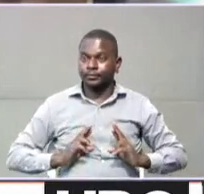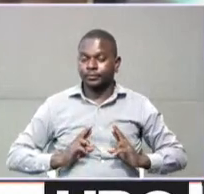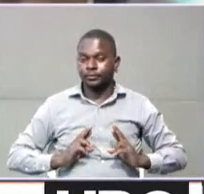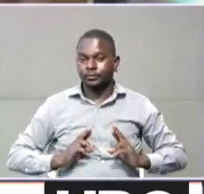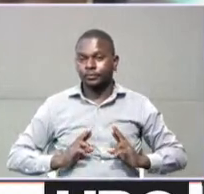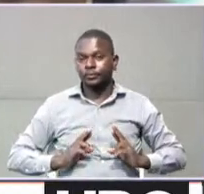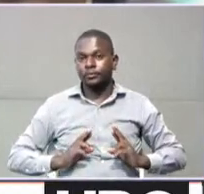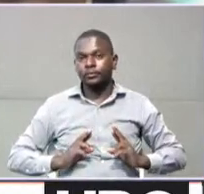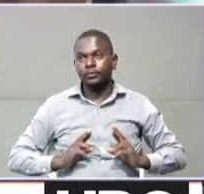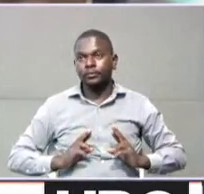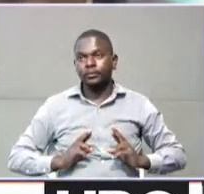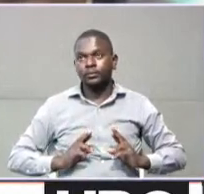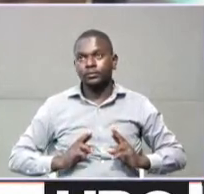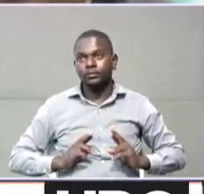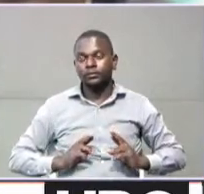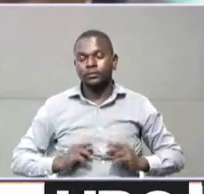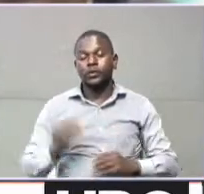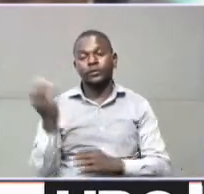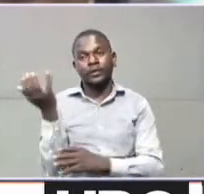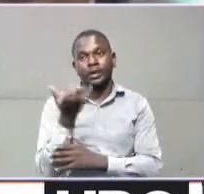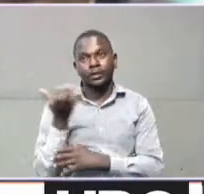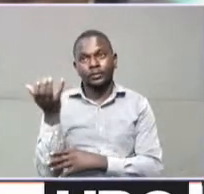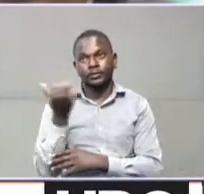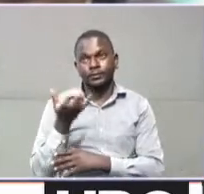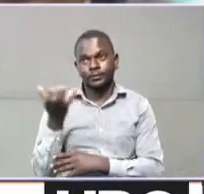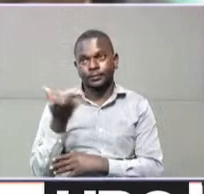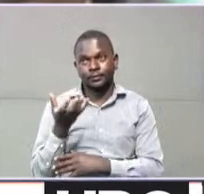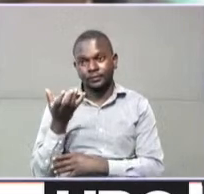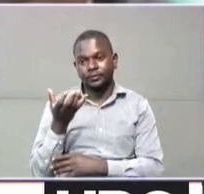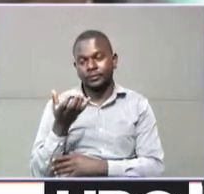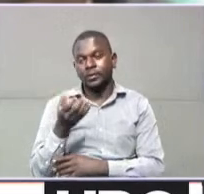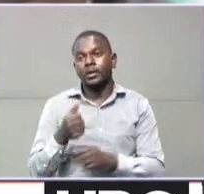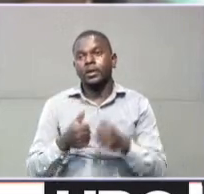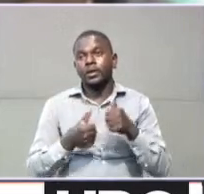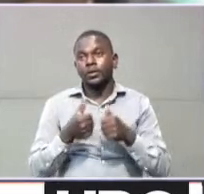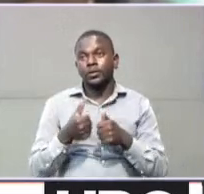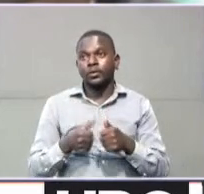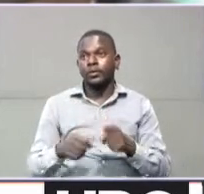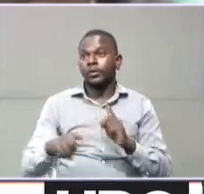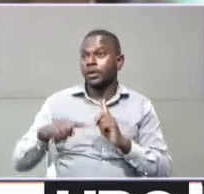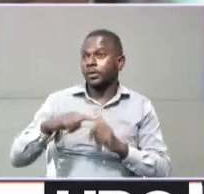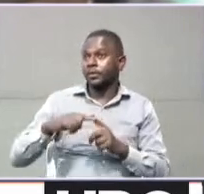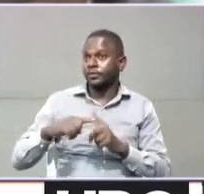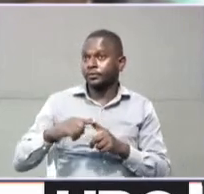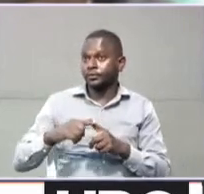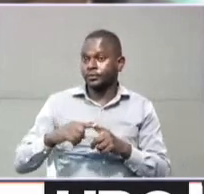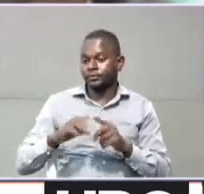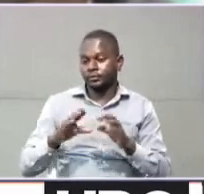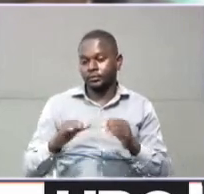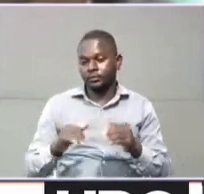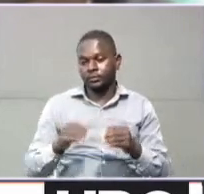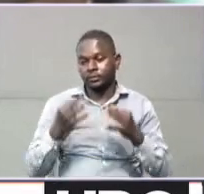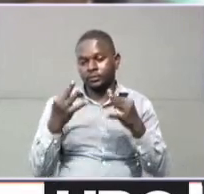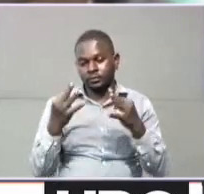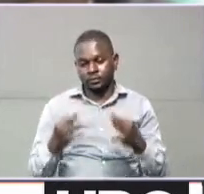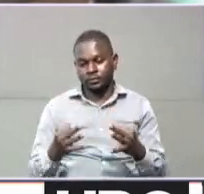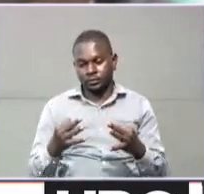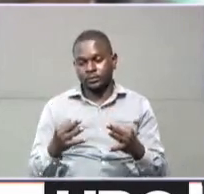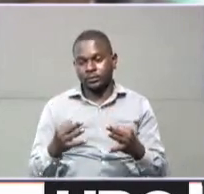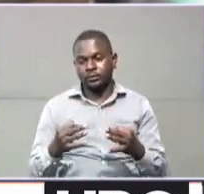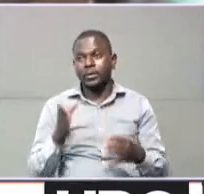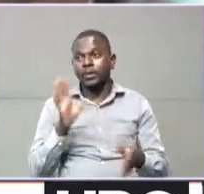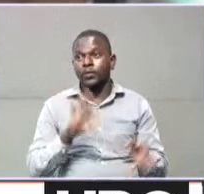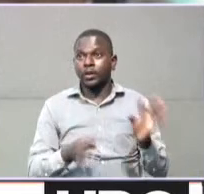the of our analysis which are positive that the the things that the